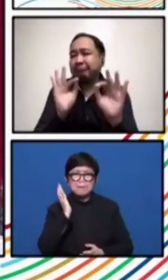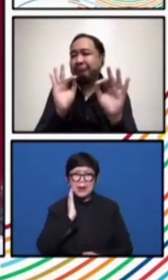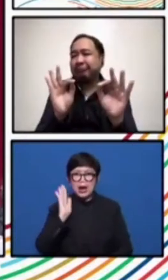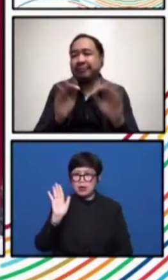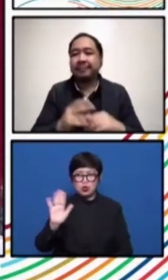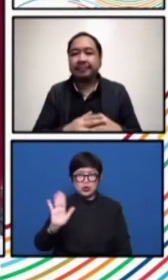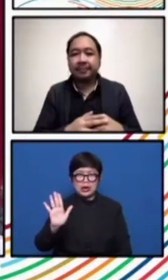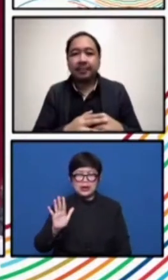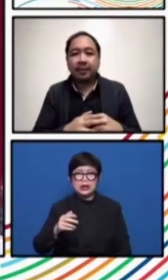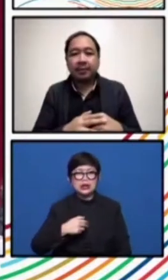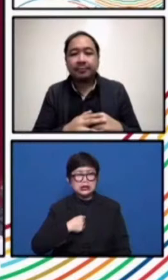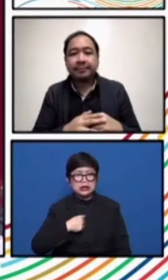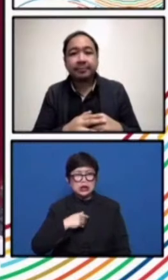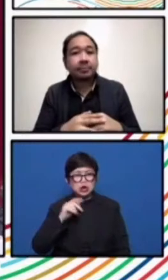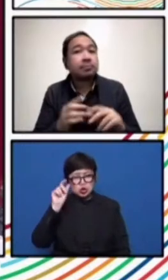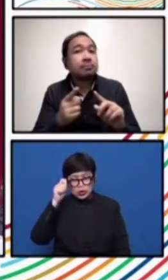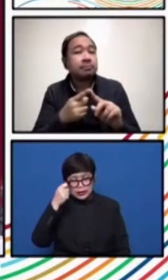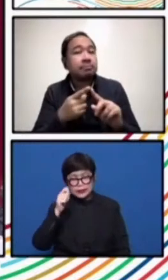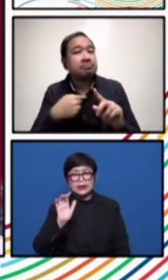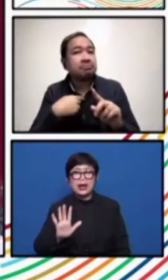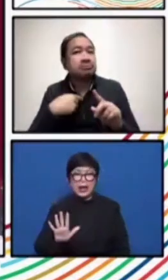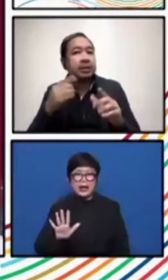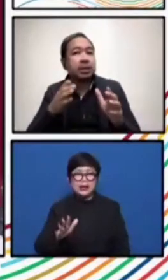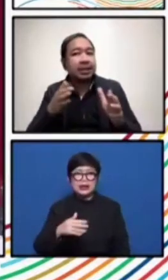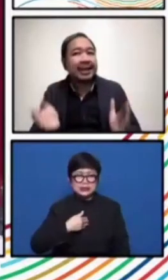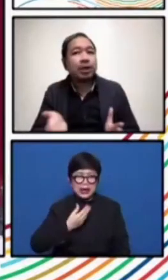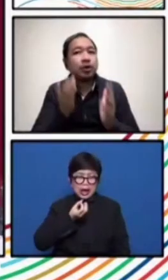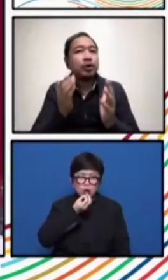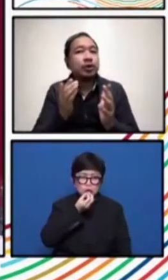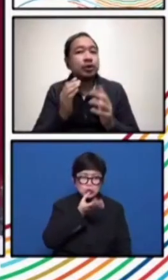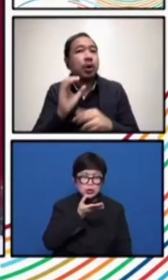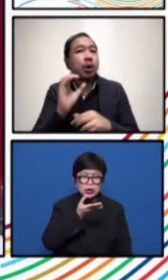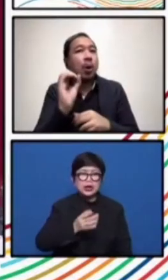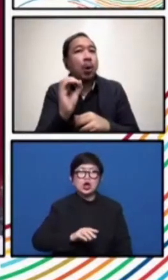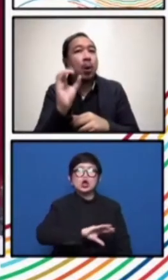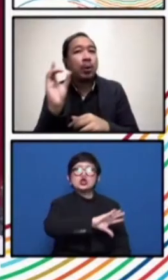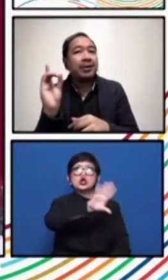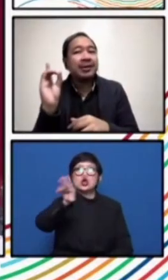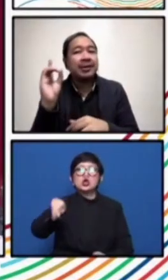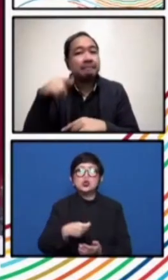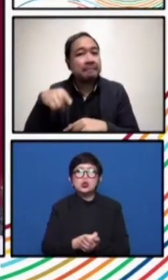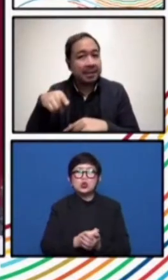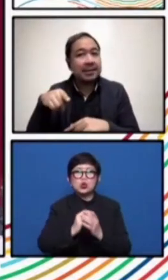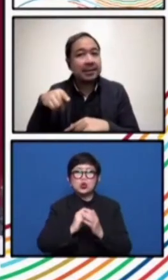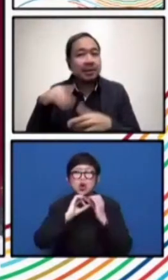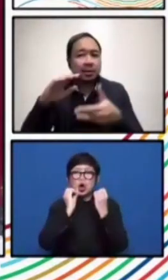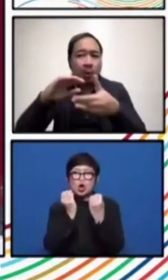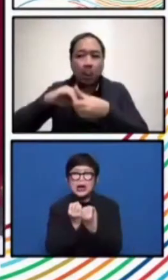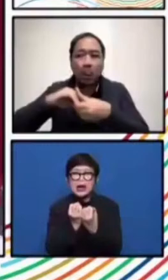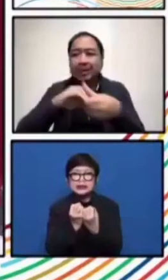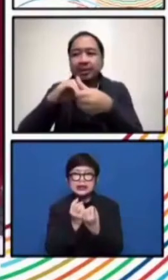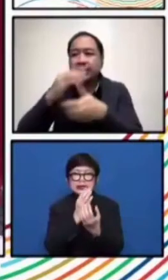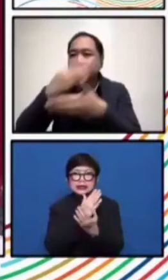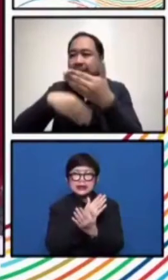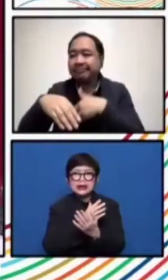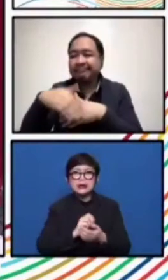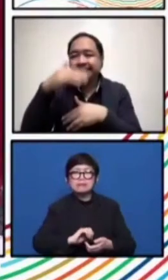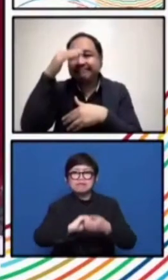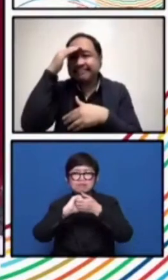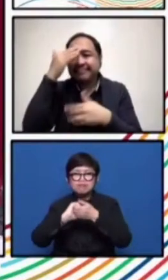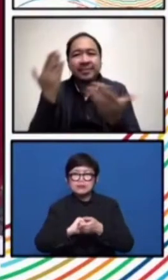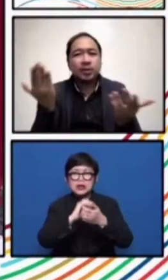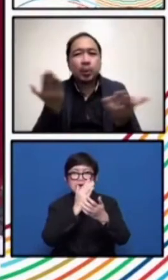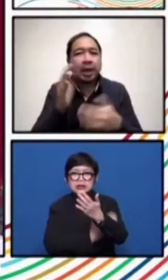I encourage odps to find out who are the people in your